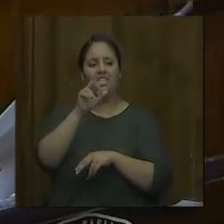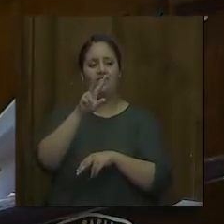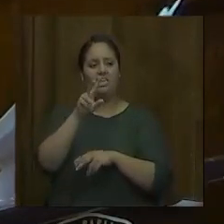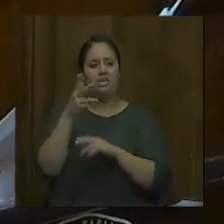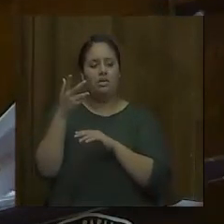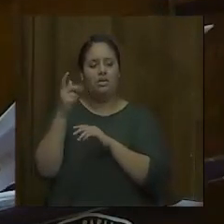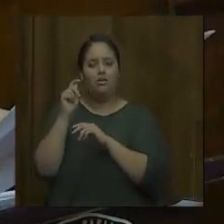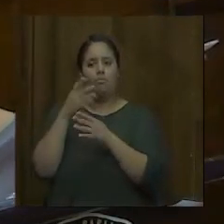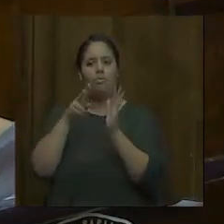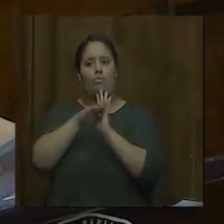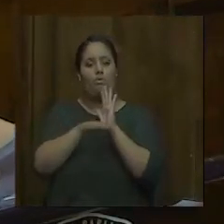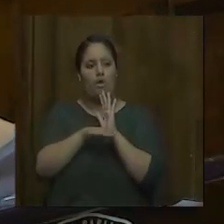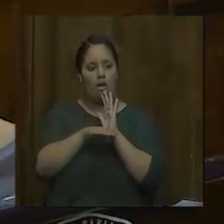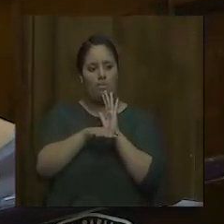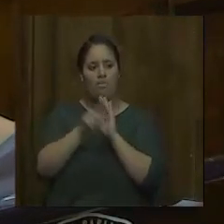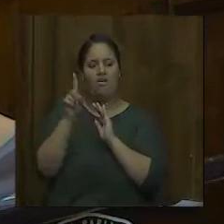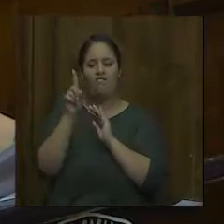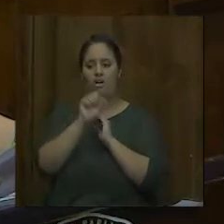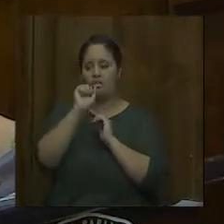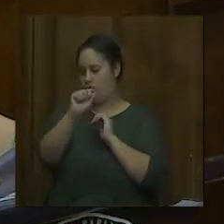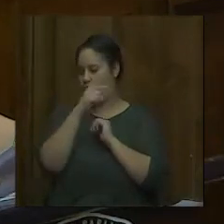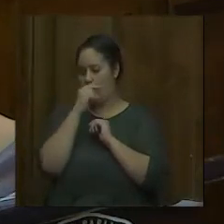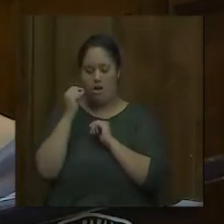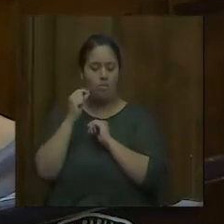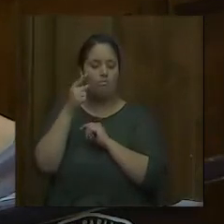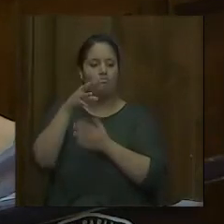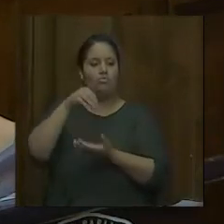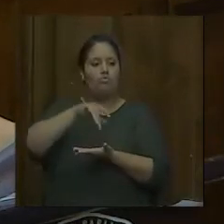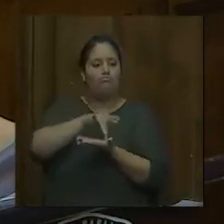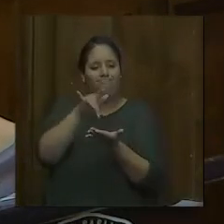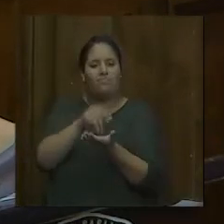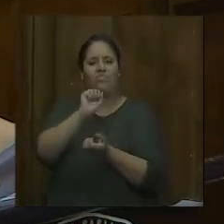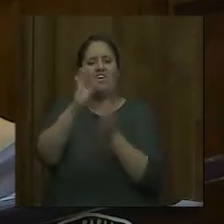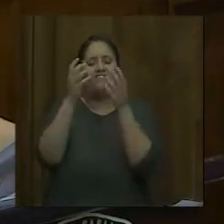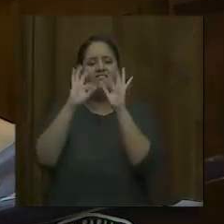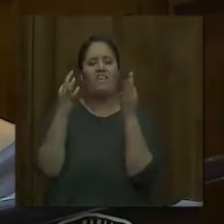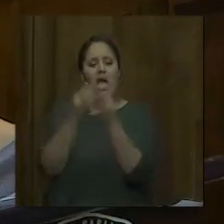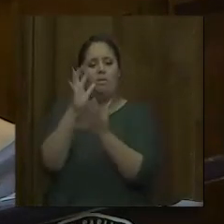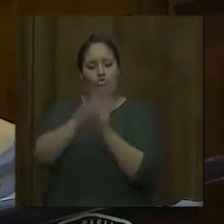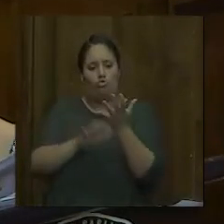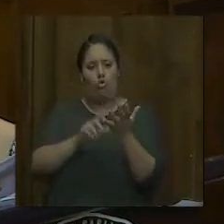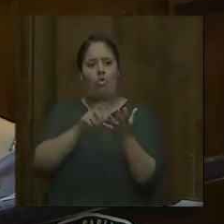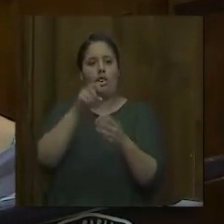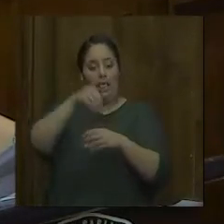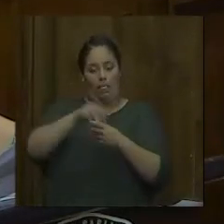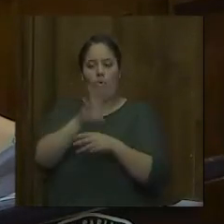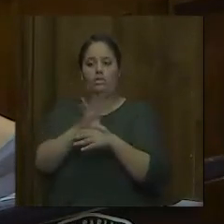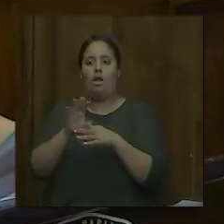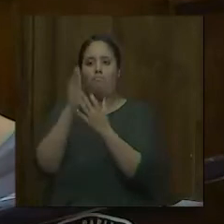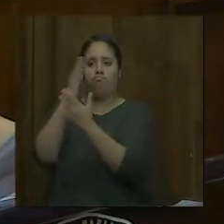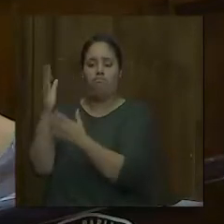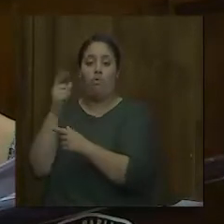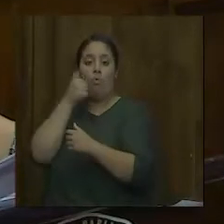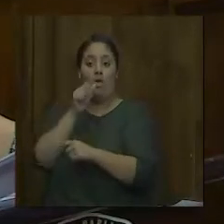which they explore their roots through their family stories. Some of the episodes were filmed at the Western Cape Archives and Record Services, where